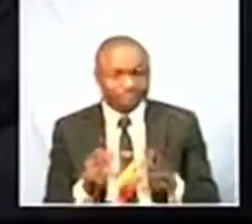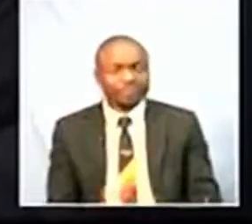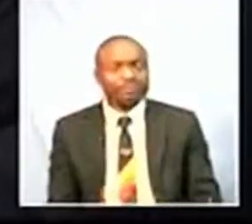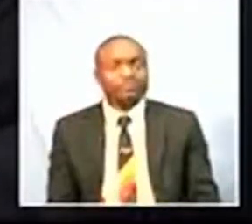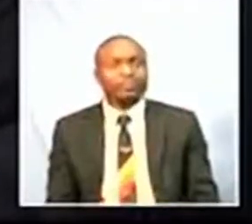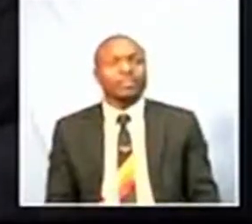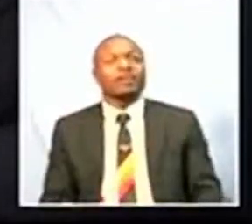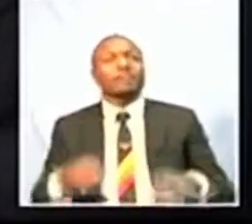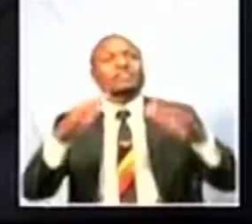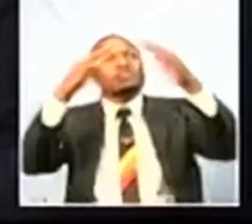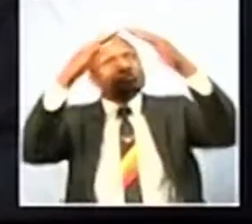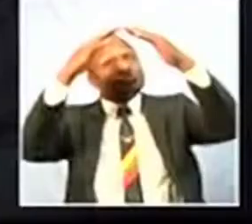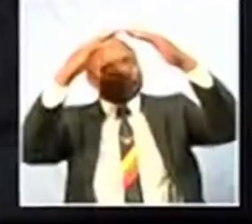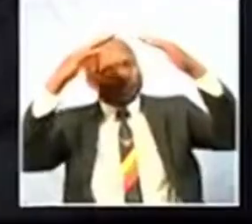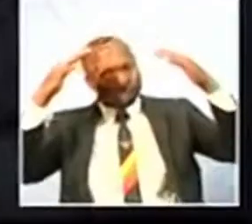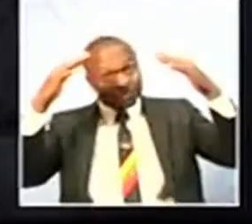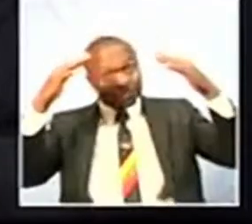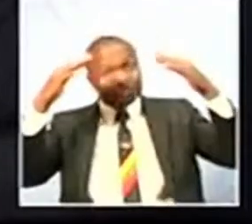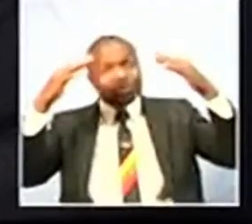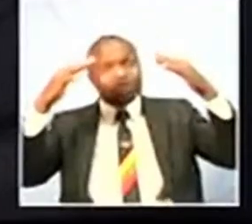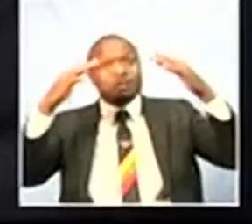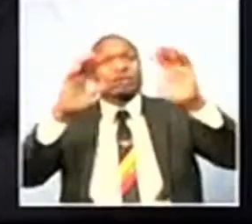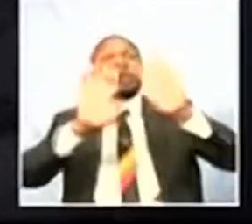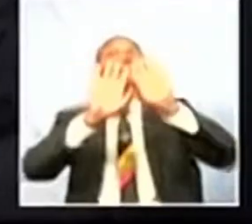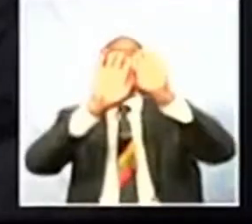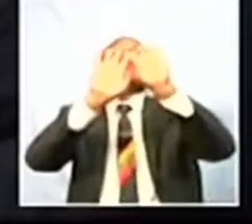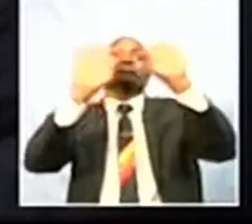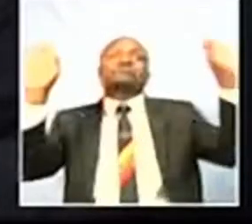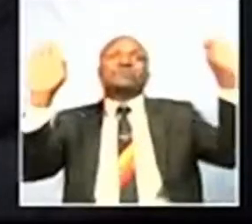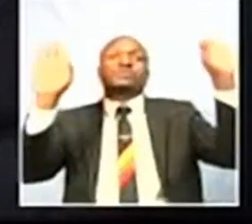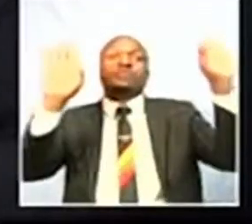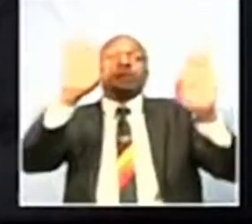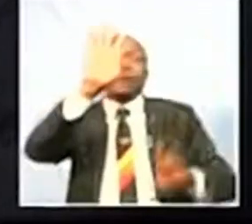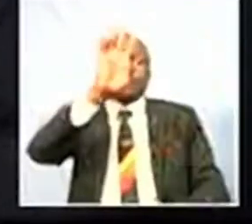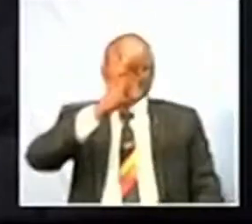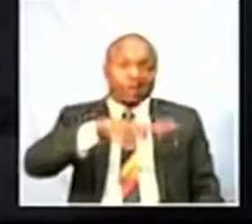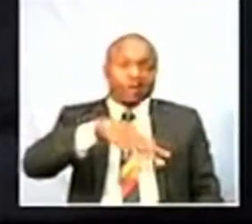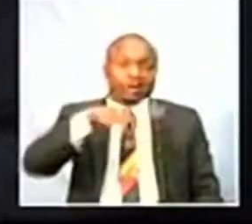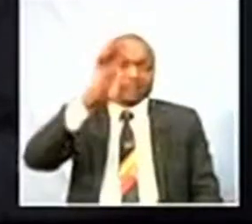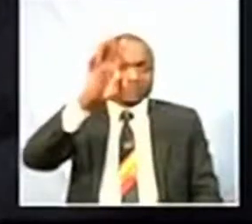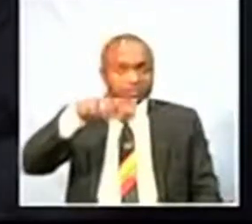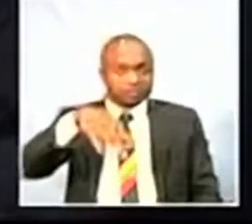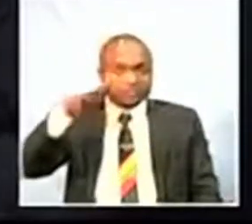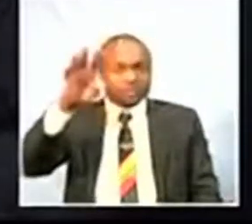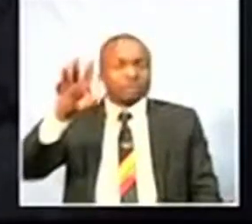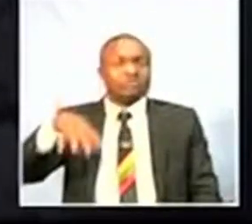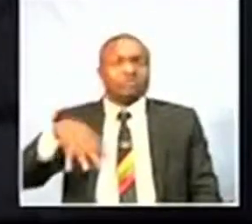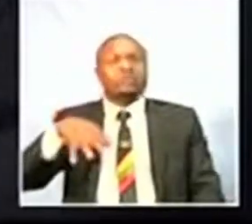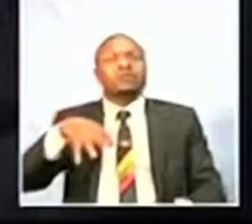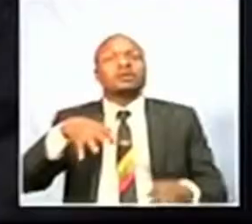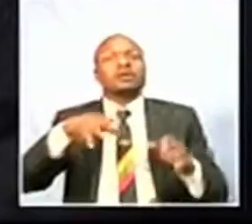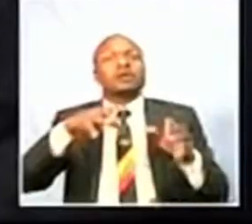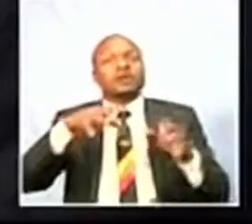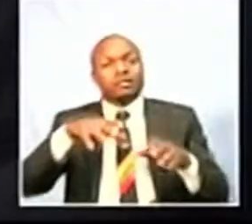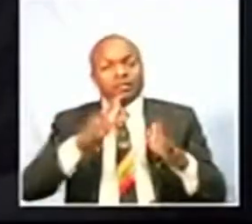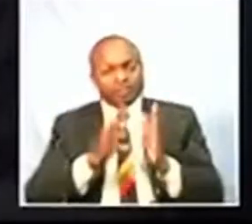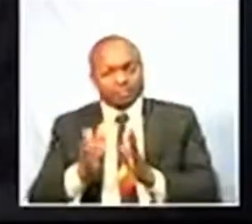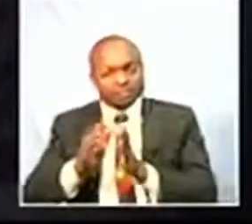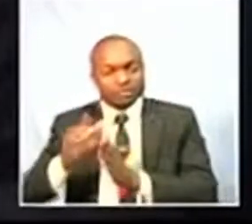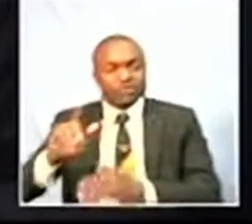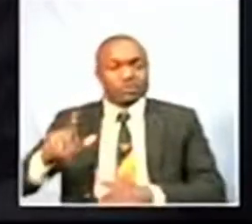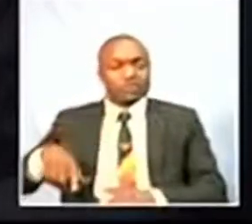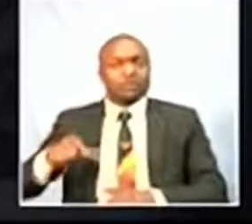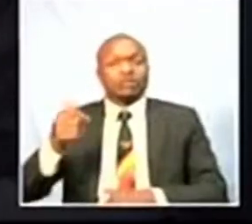The roofing, walls, ceilings, painting, and decorations delayed for 10 months, but contractor